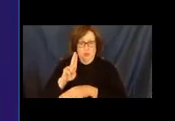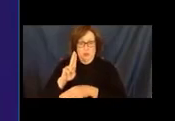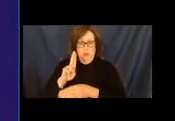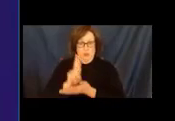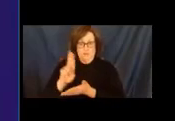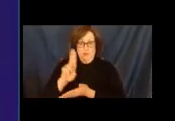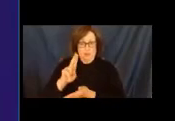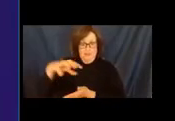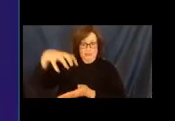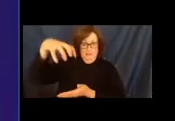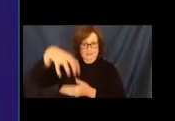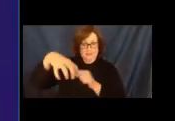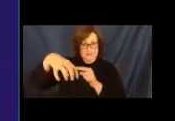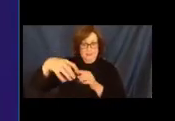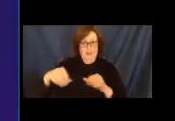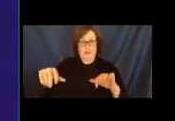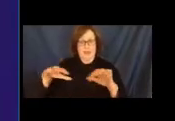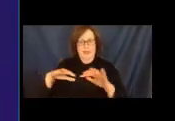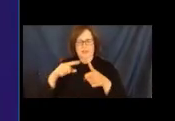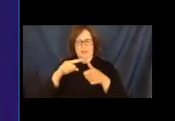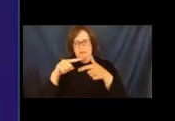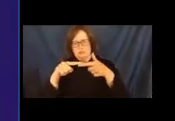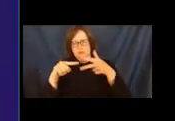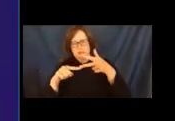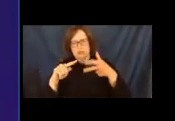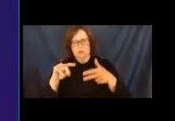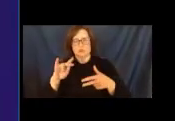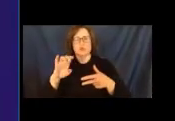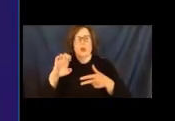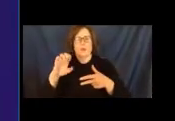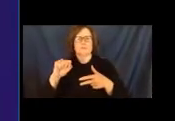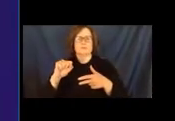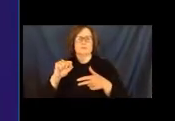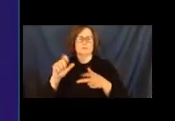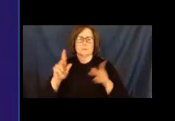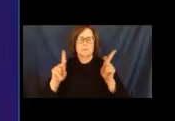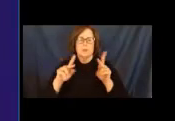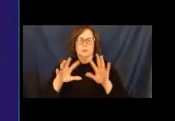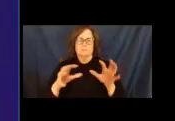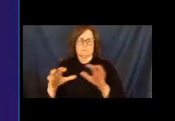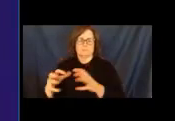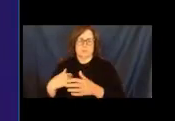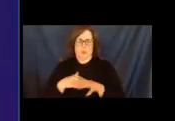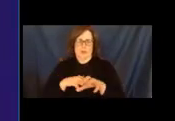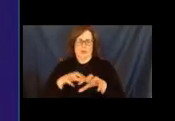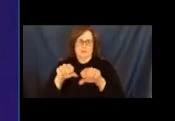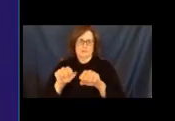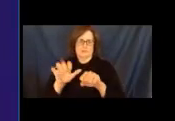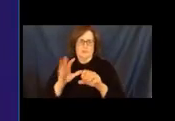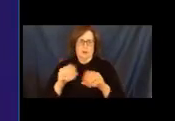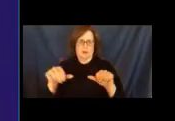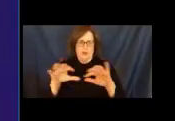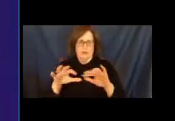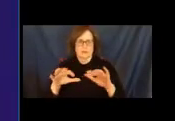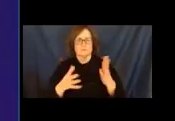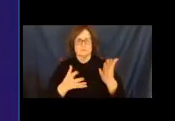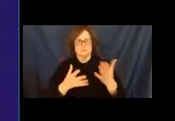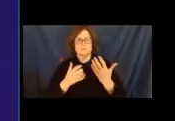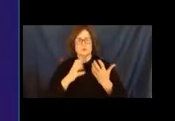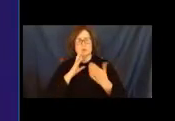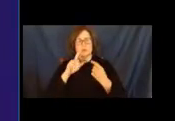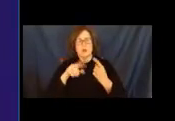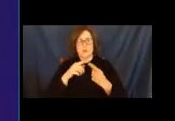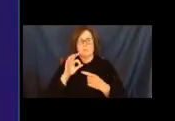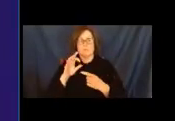Toolkits for Equity project, which was started to create tools that could construct an anti-racist framework for scholarly publishing. The project